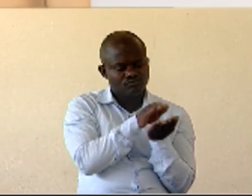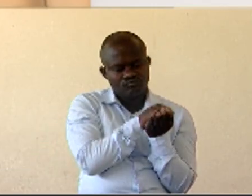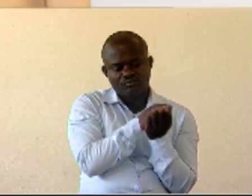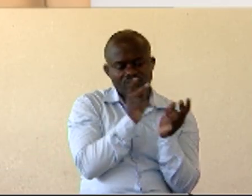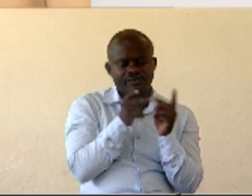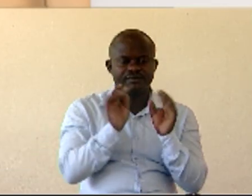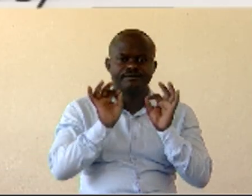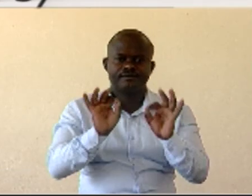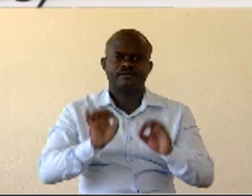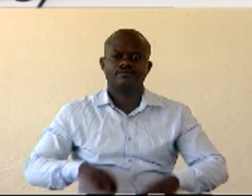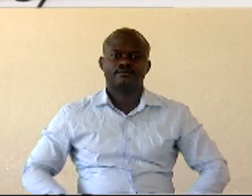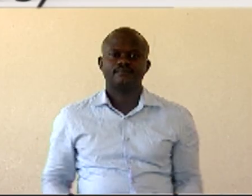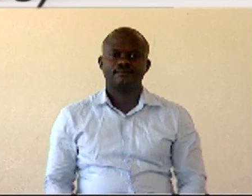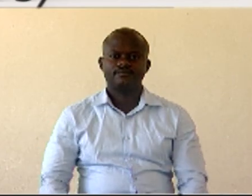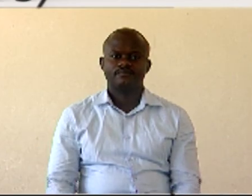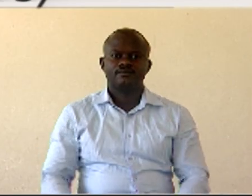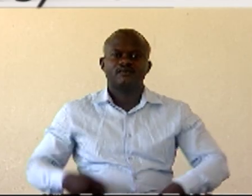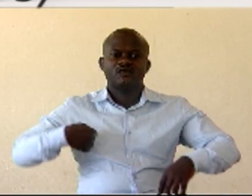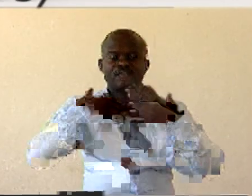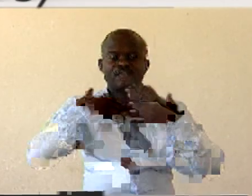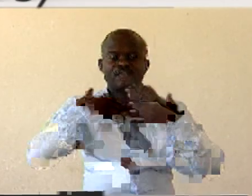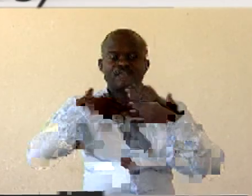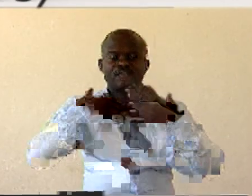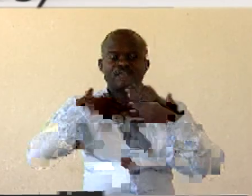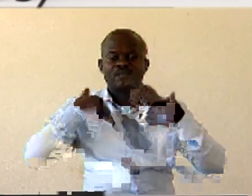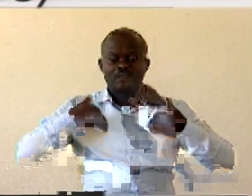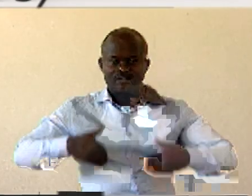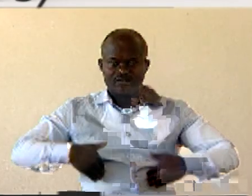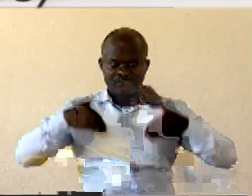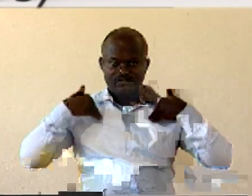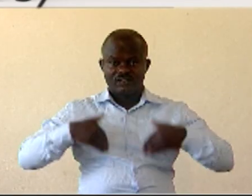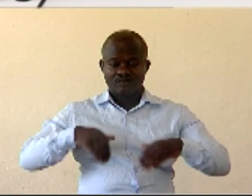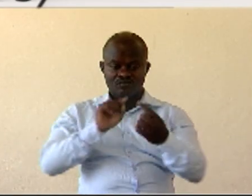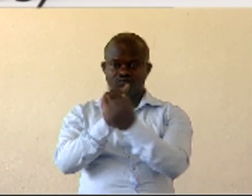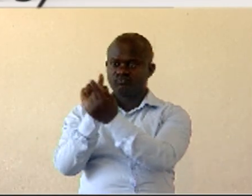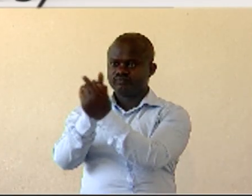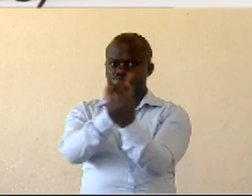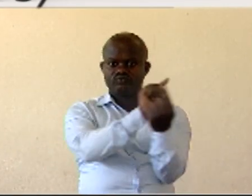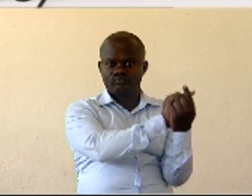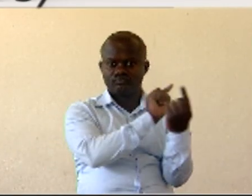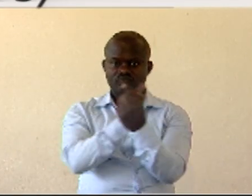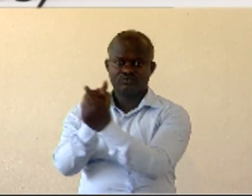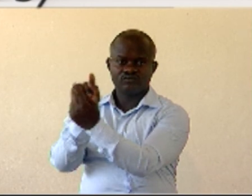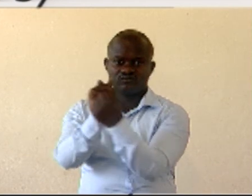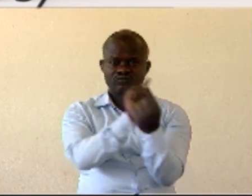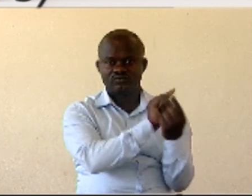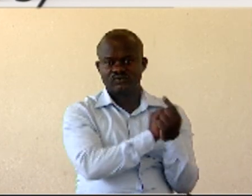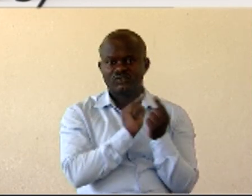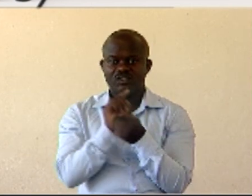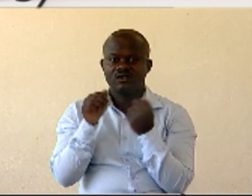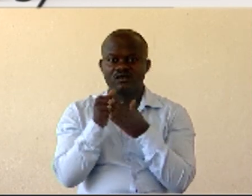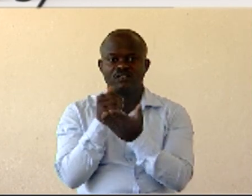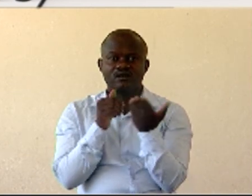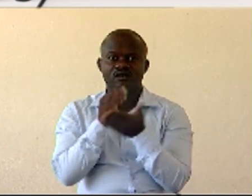bank. We have physical contact. Infected person can transmit the disease. These